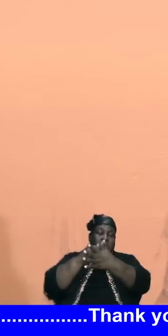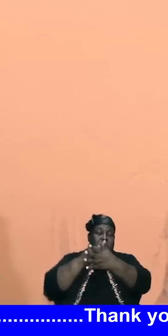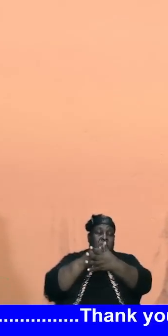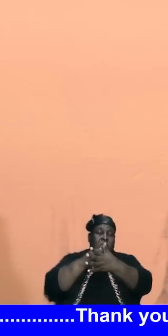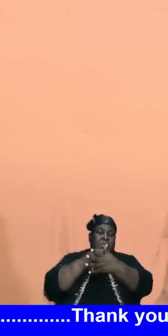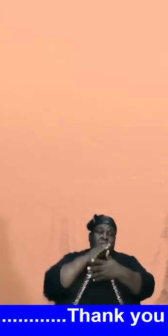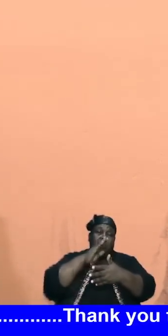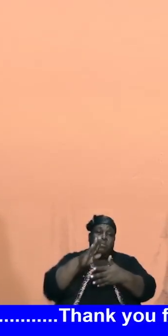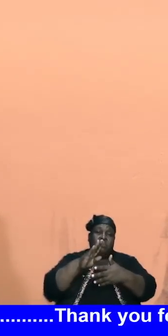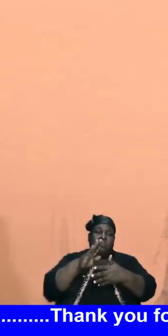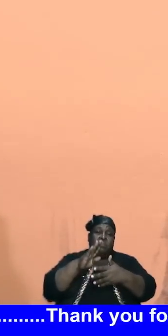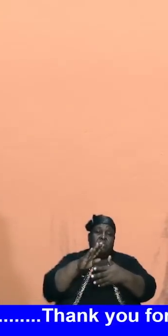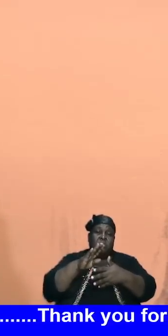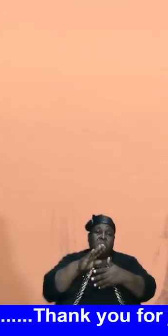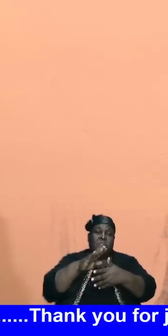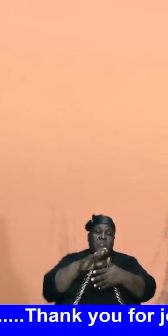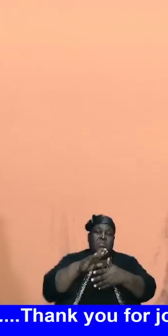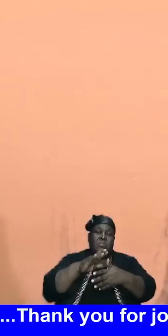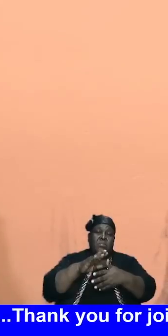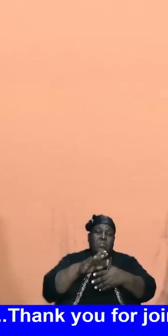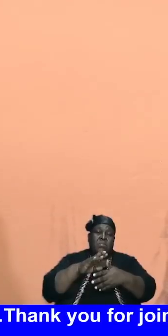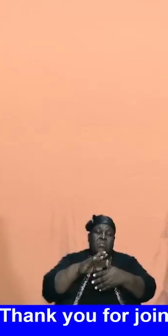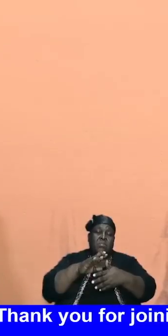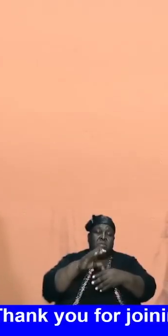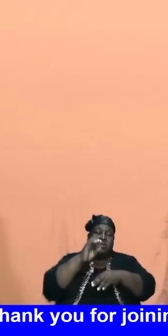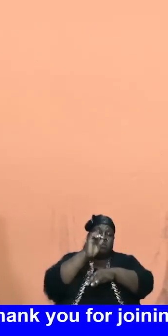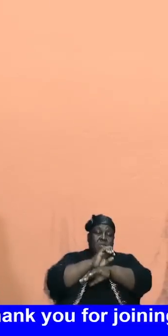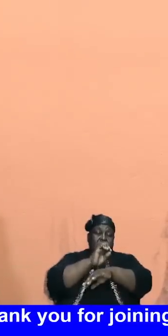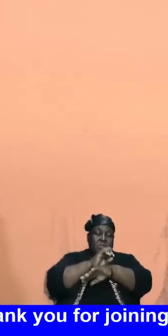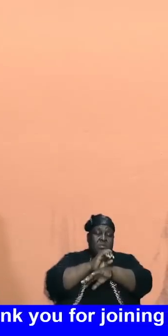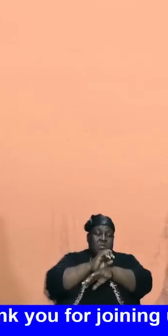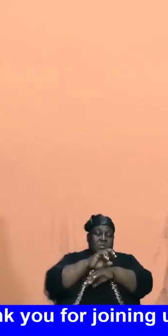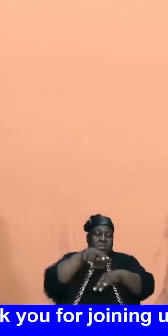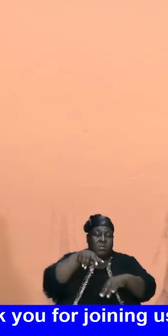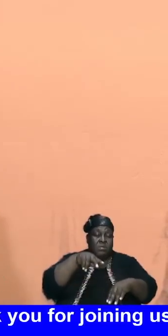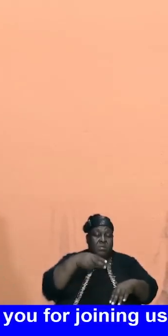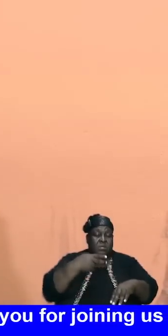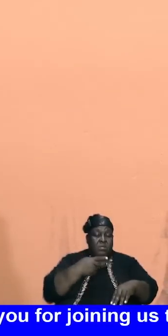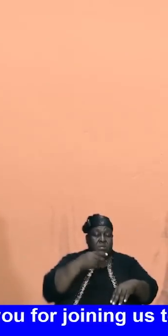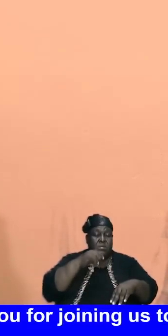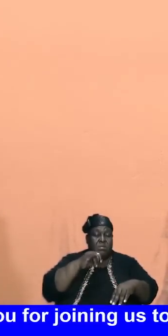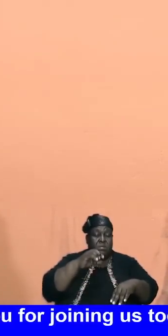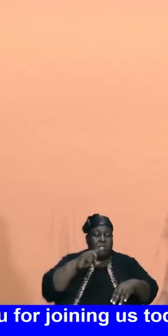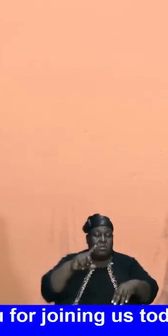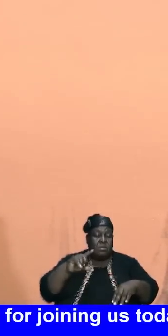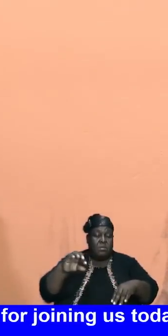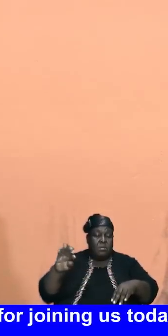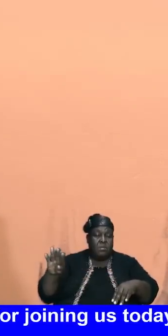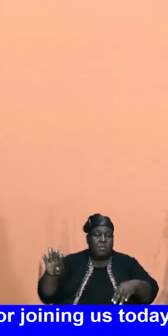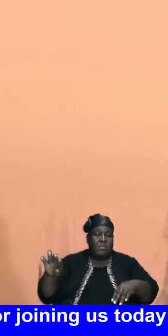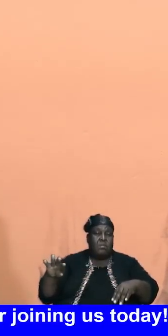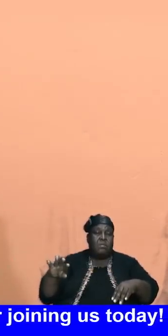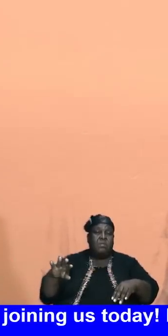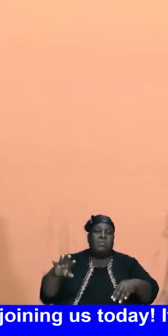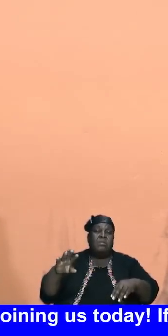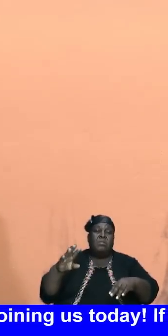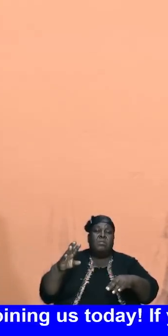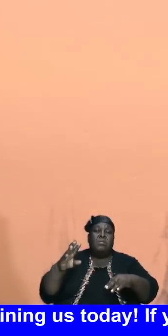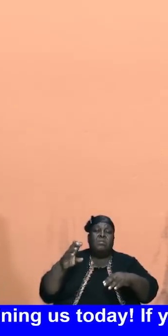same time that the church at Philadelphia, who God, irrespective of the shaking,